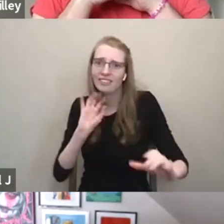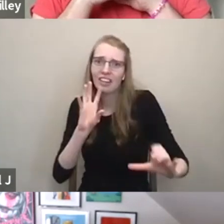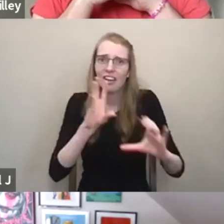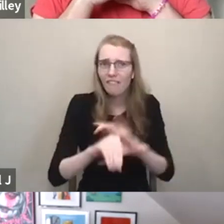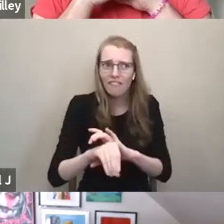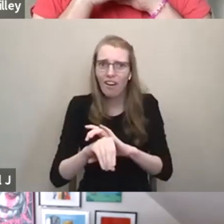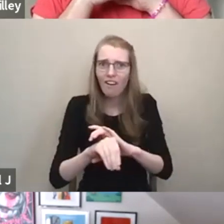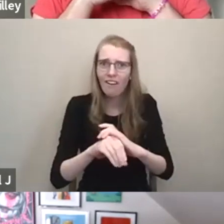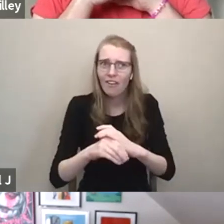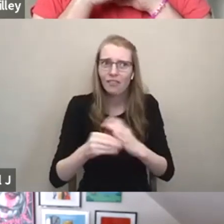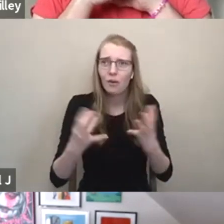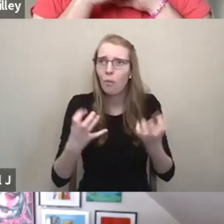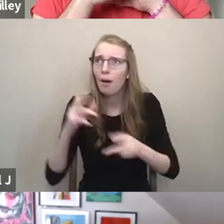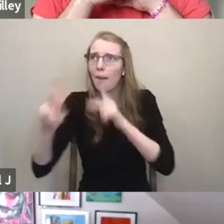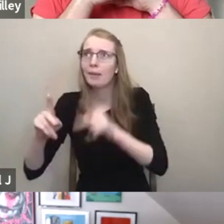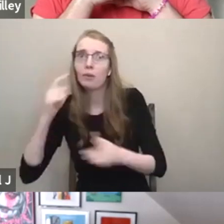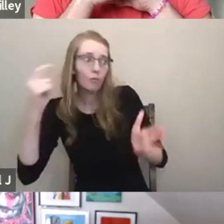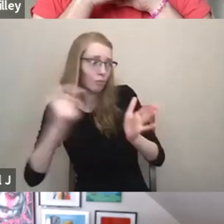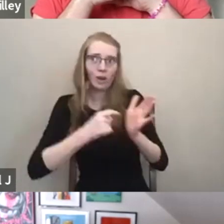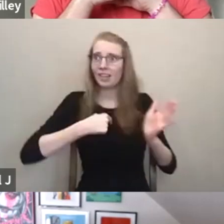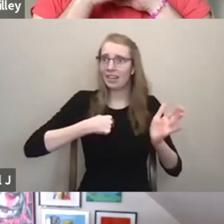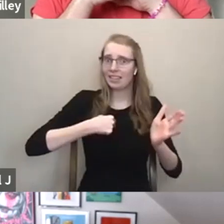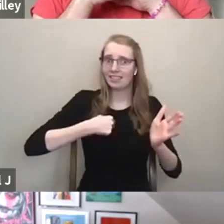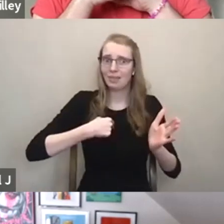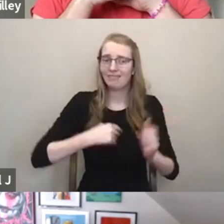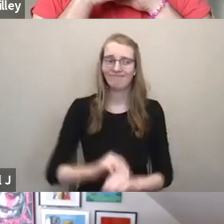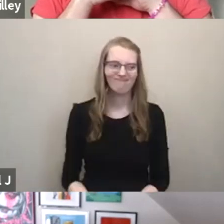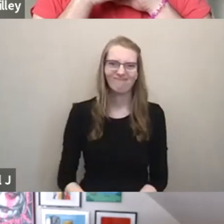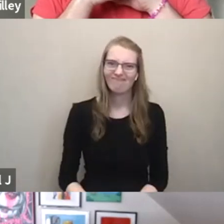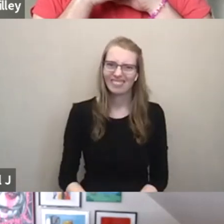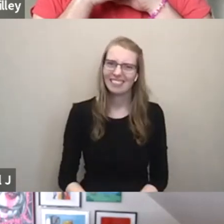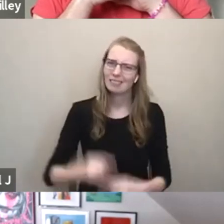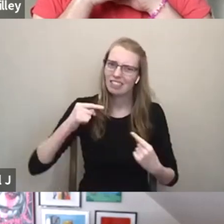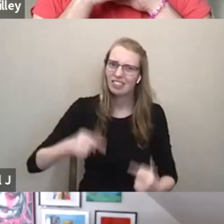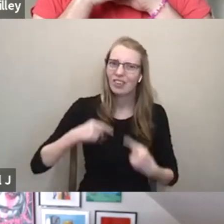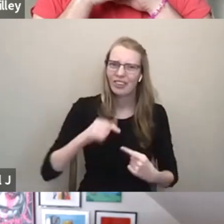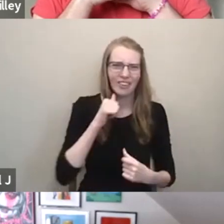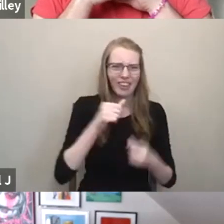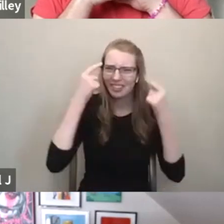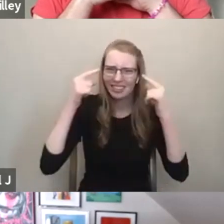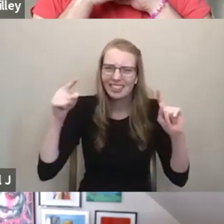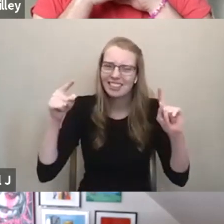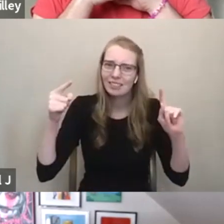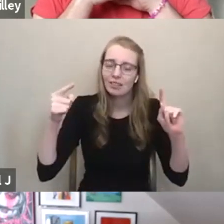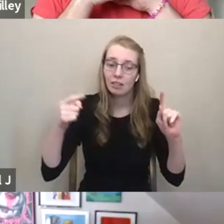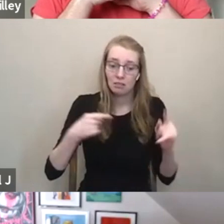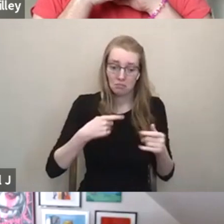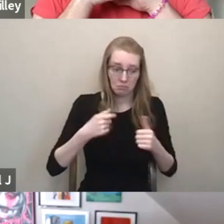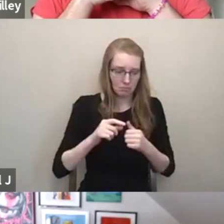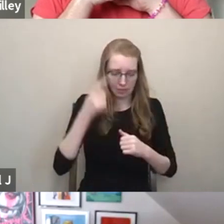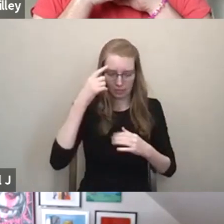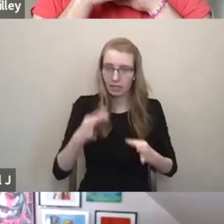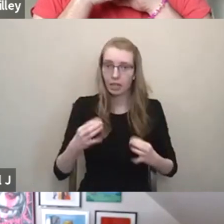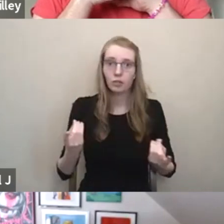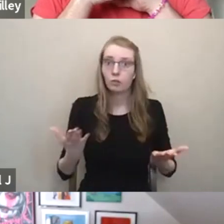and that sort of thing, and wasn't having a lot of success. So I started producing my own stuff, and that,